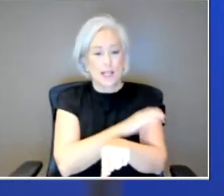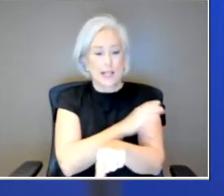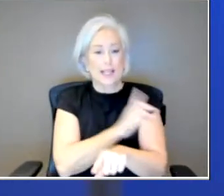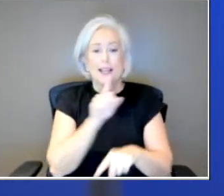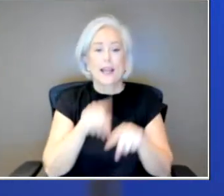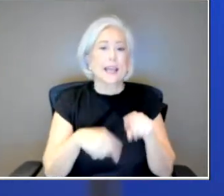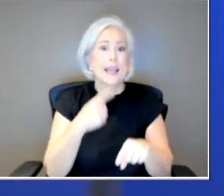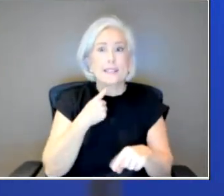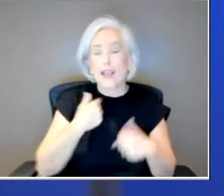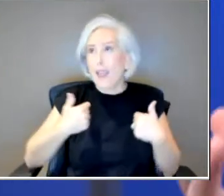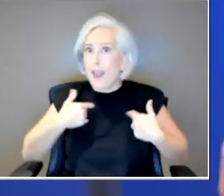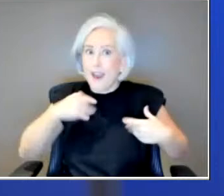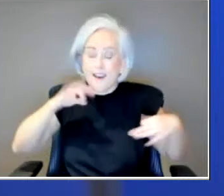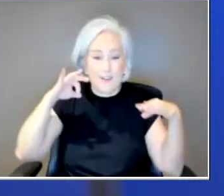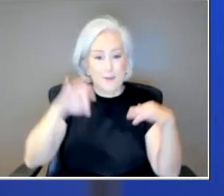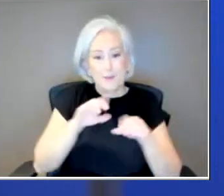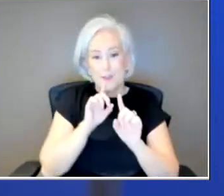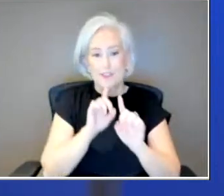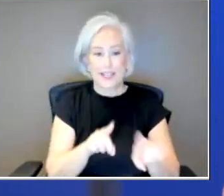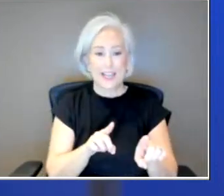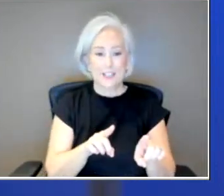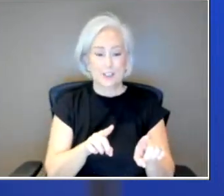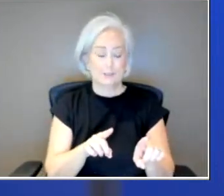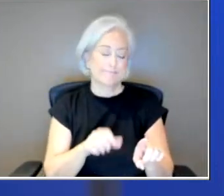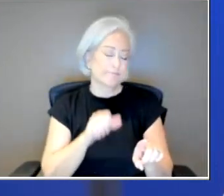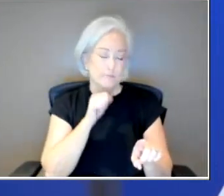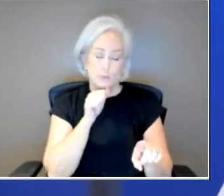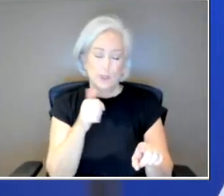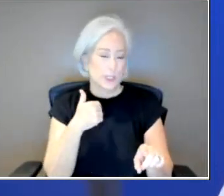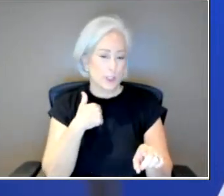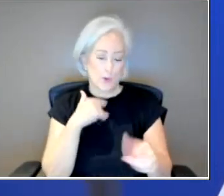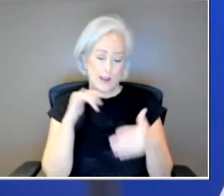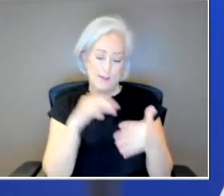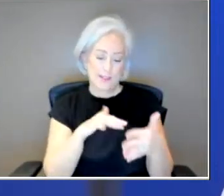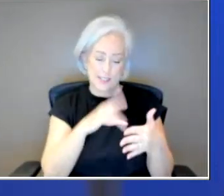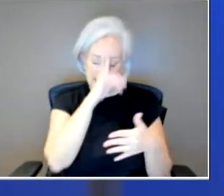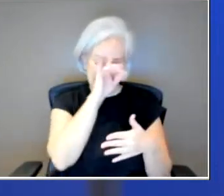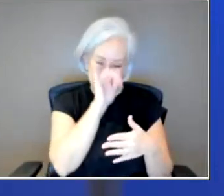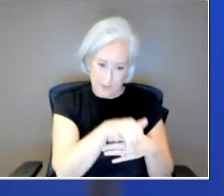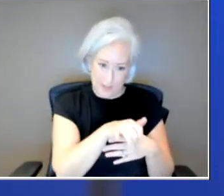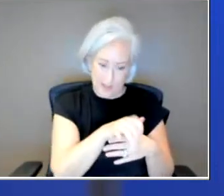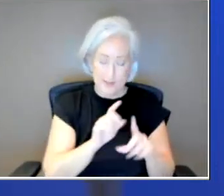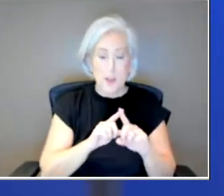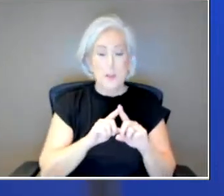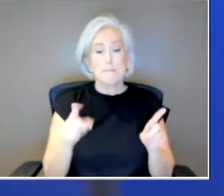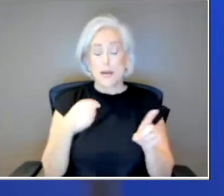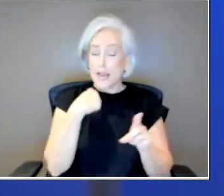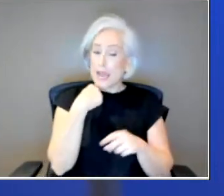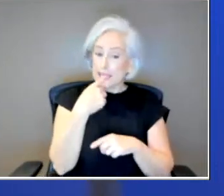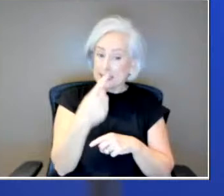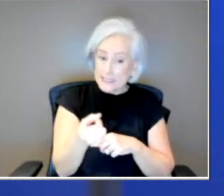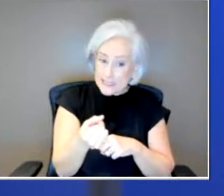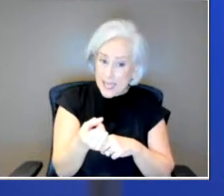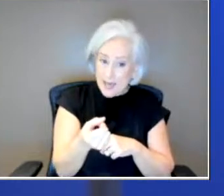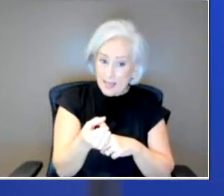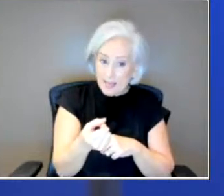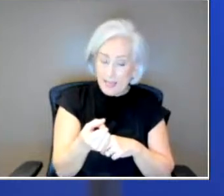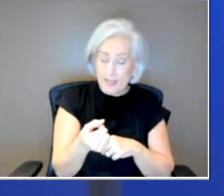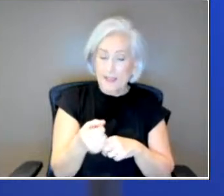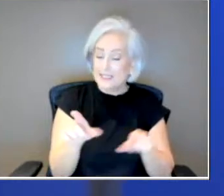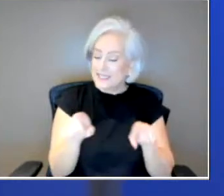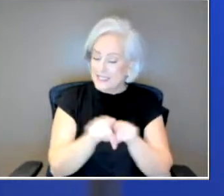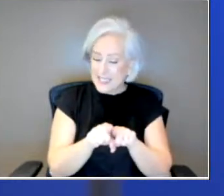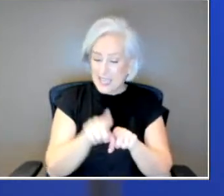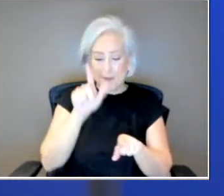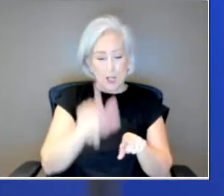perfect answers for them because we don't have studies that look at that I know of. So I can tell them it's the same thing, low risk, high